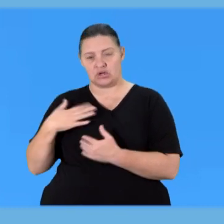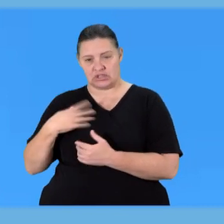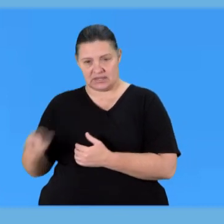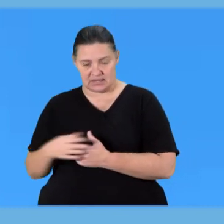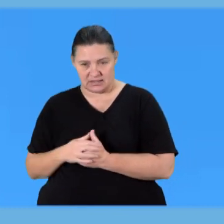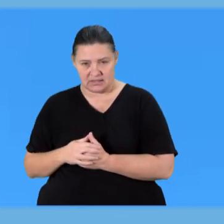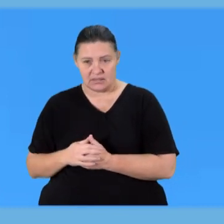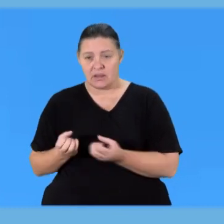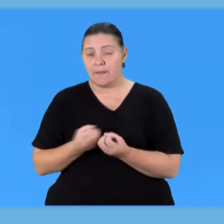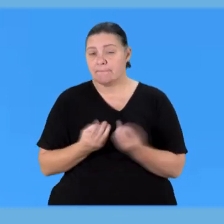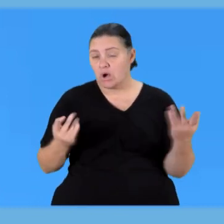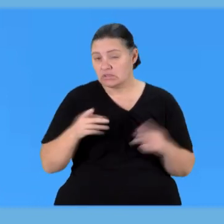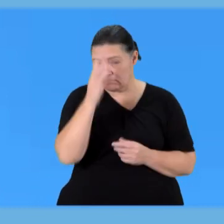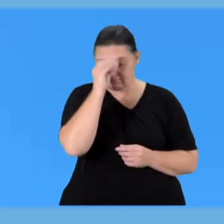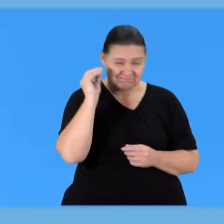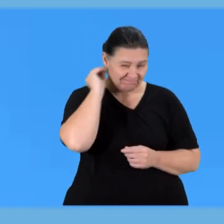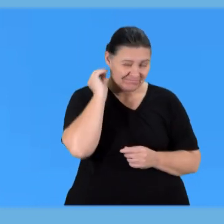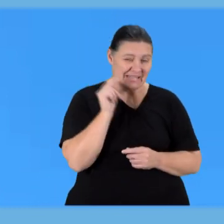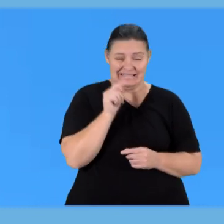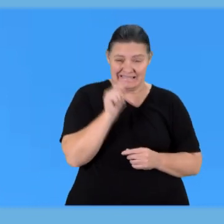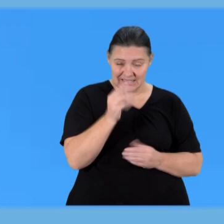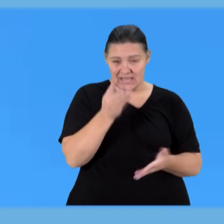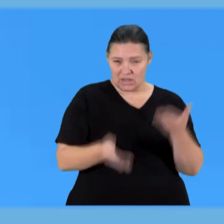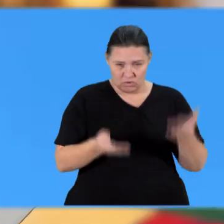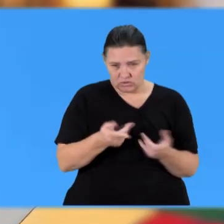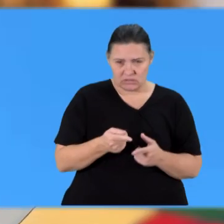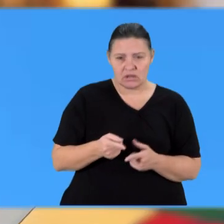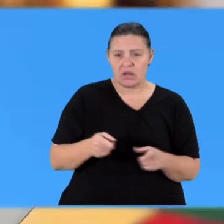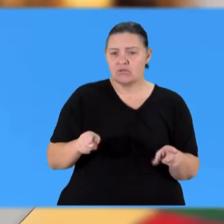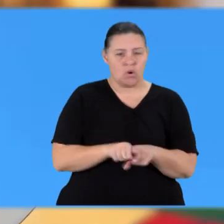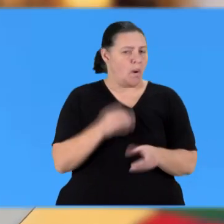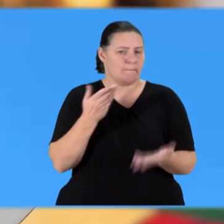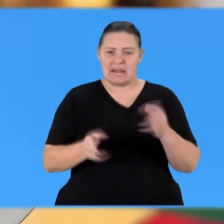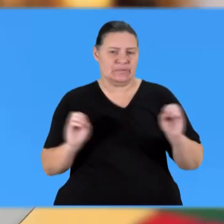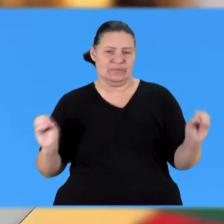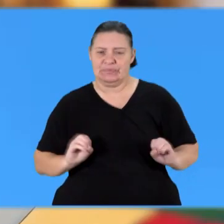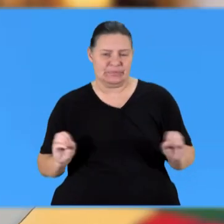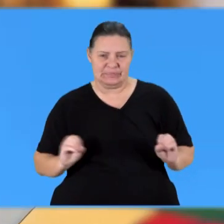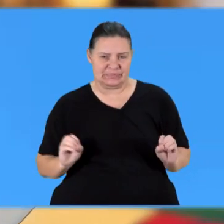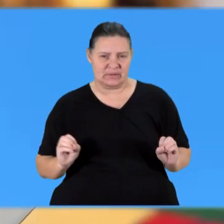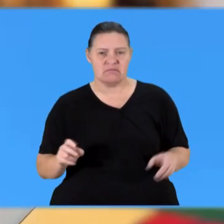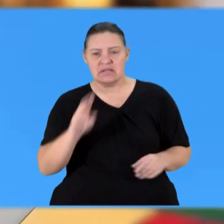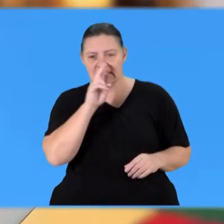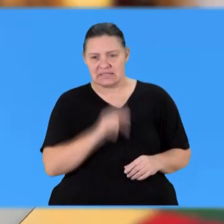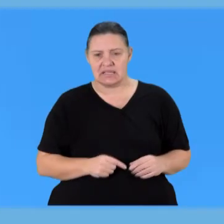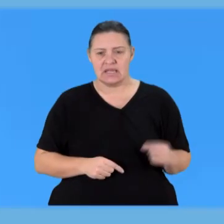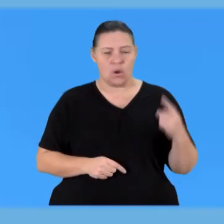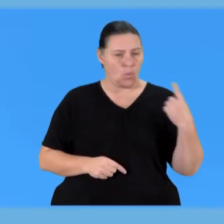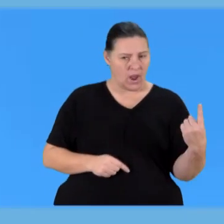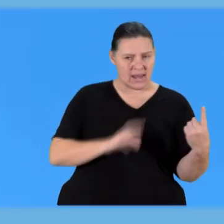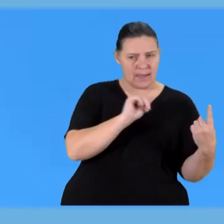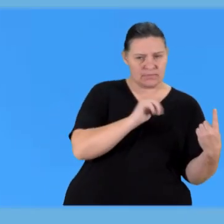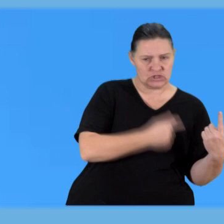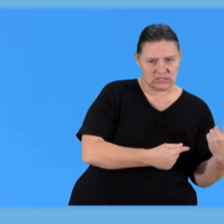Mg and our oxygen. And we also need to note that this equation is also not balanced. We can see that we